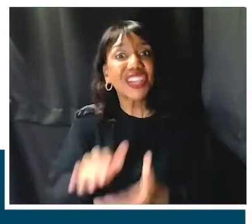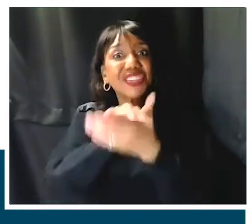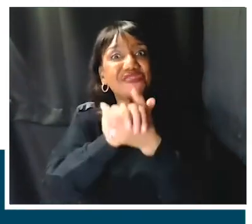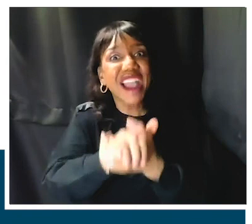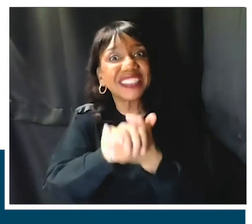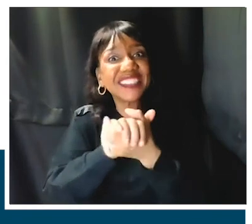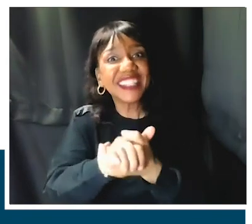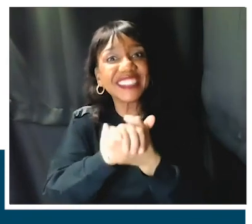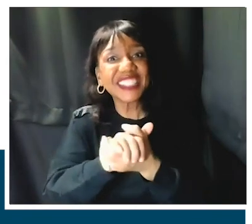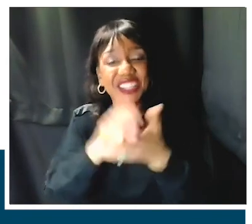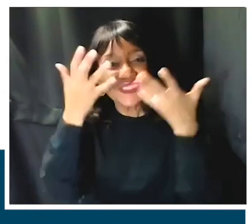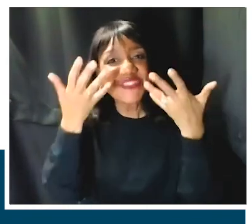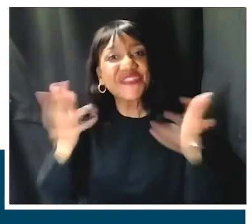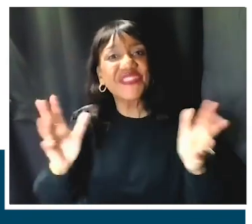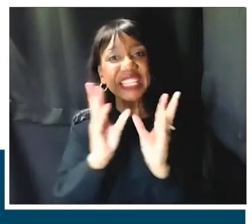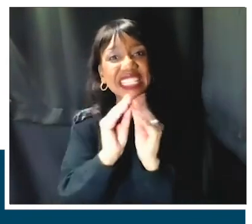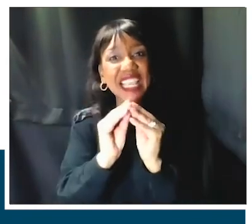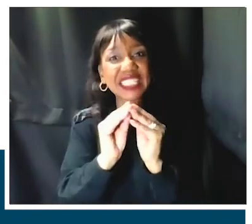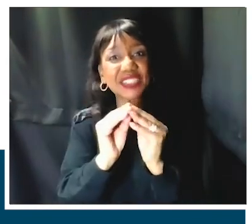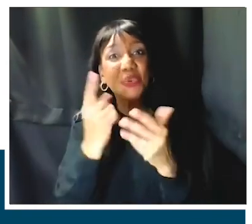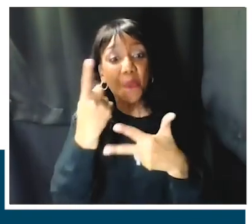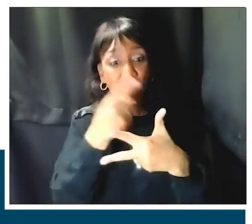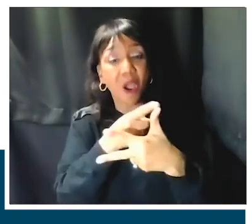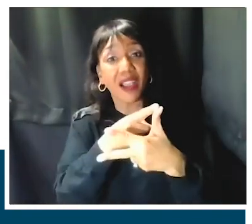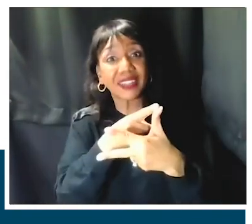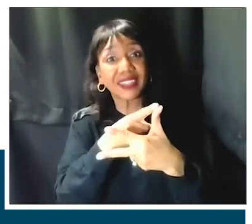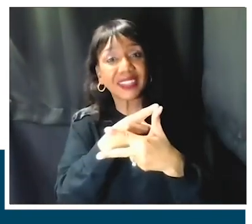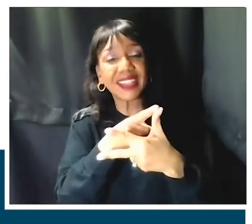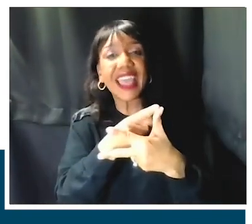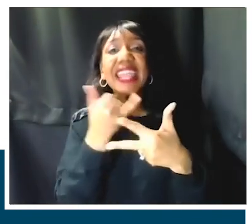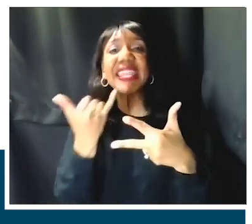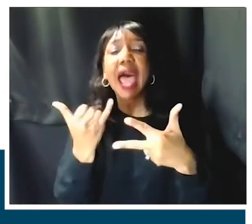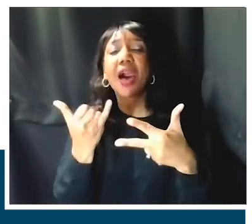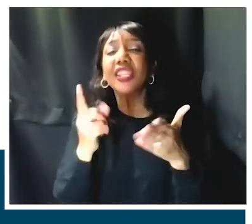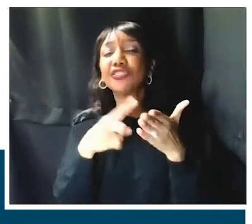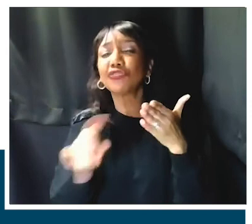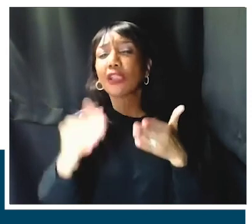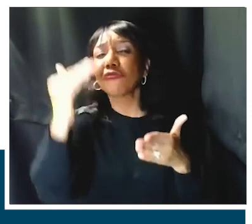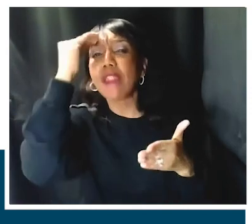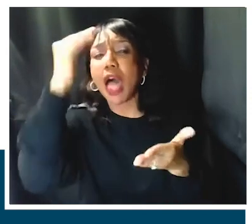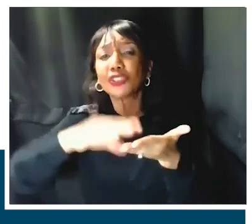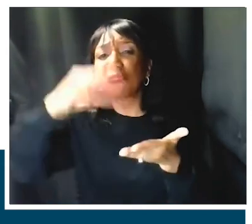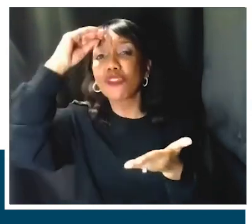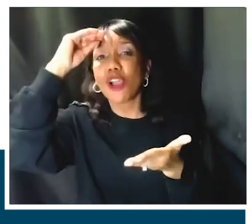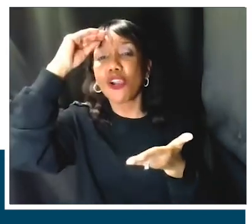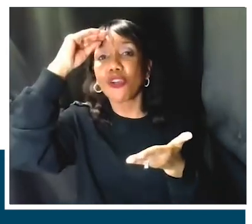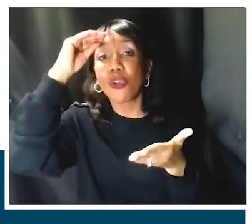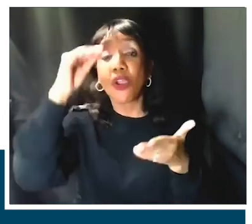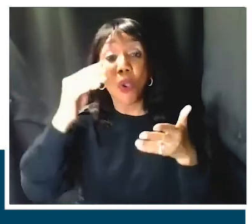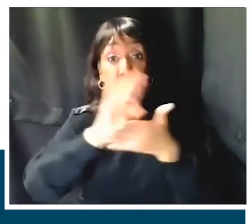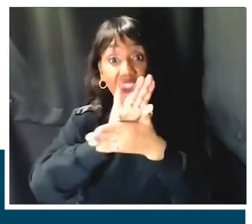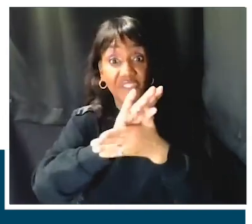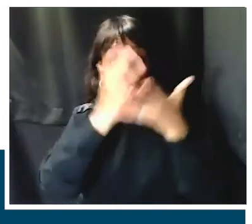Congratulations, you have completed session 1 of 3. Now it's time to check your knowledge. After exiting this video,